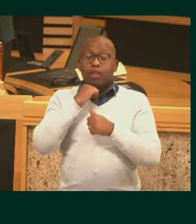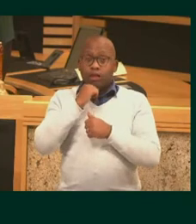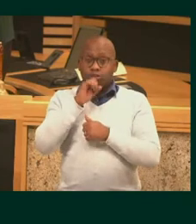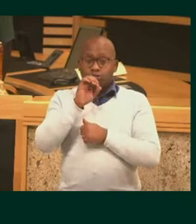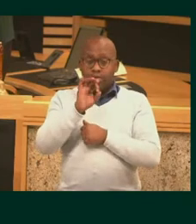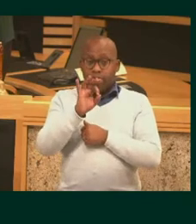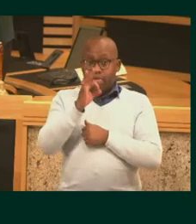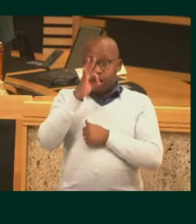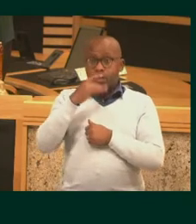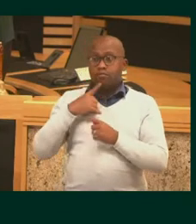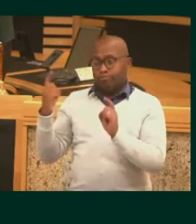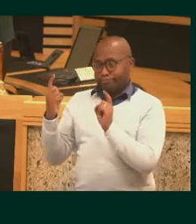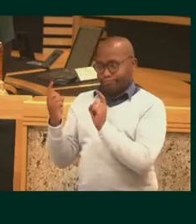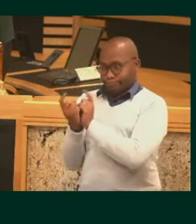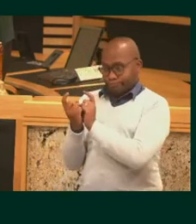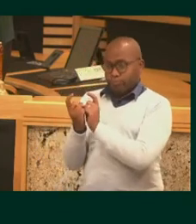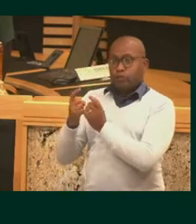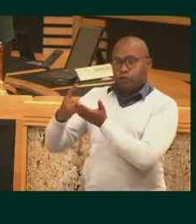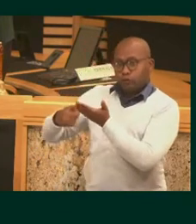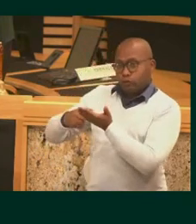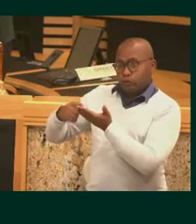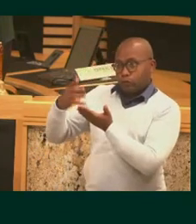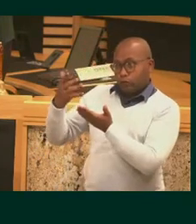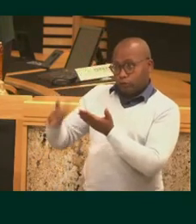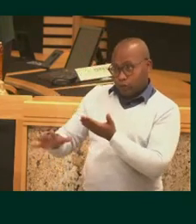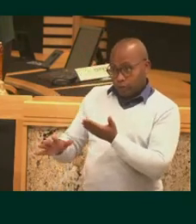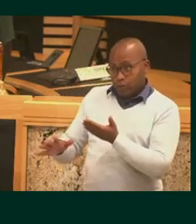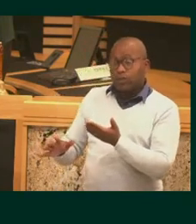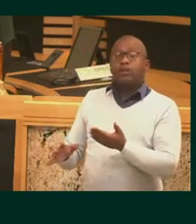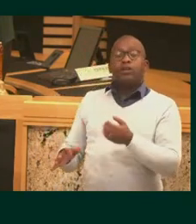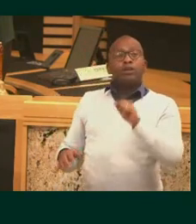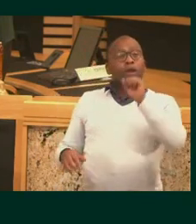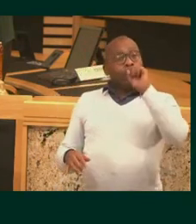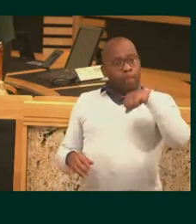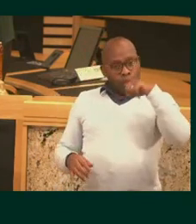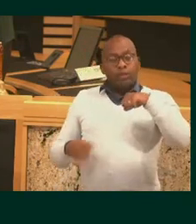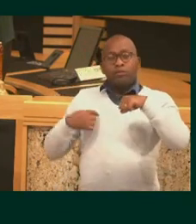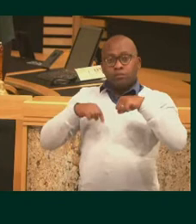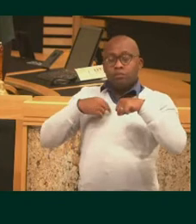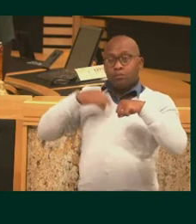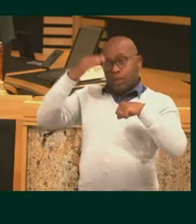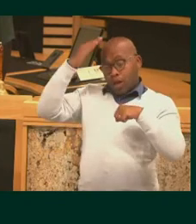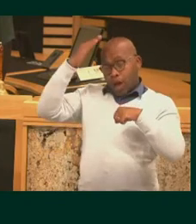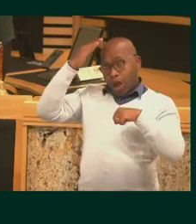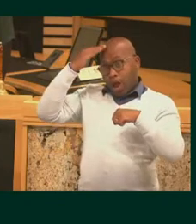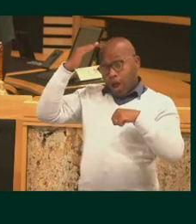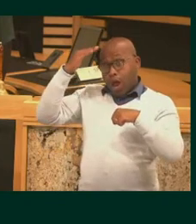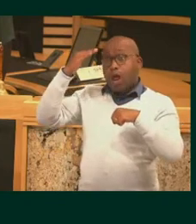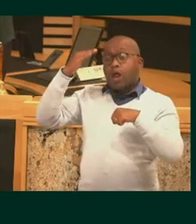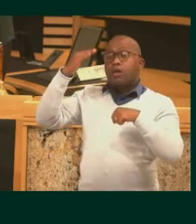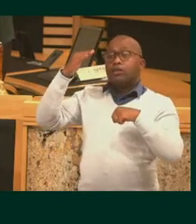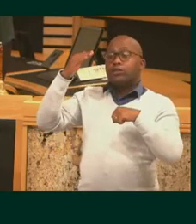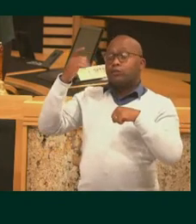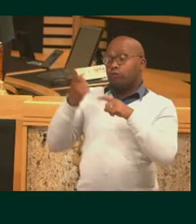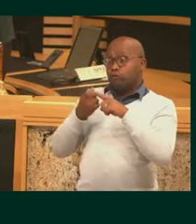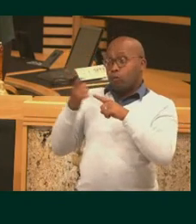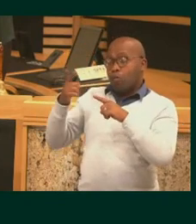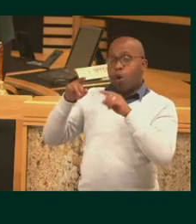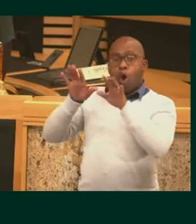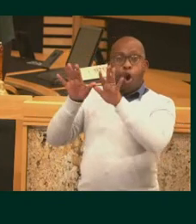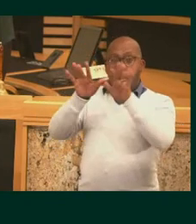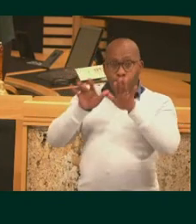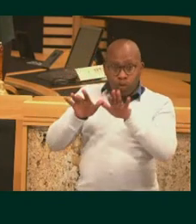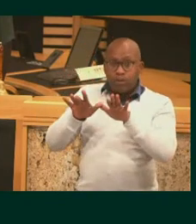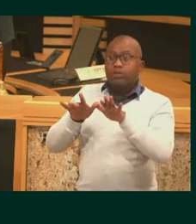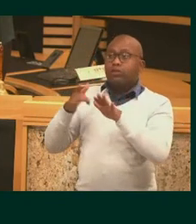with the head of the Hawks in the province generala the provincial commissioner we have set up a special task team dedicated to look at